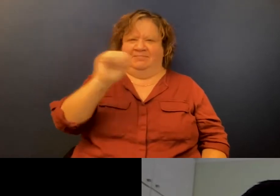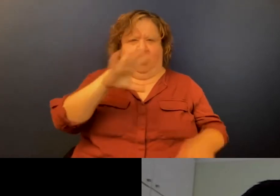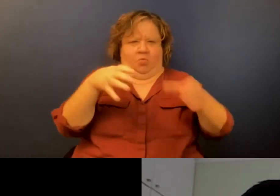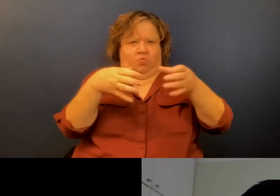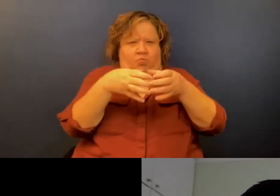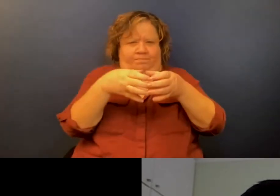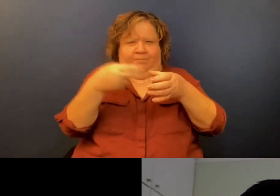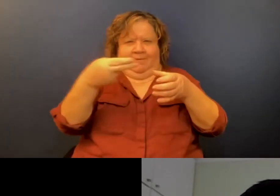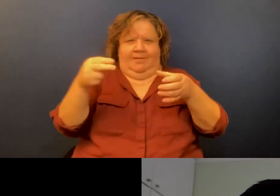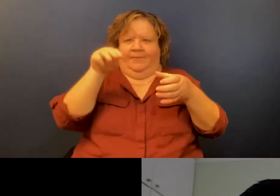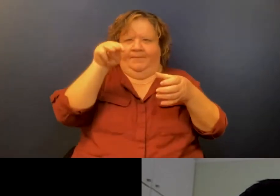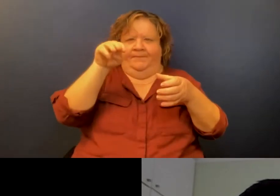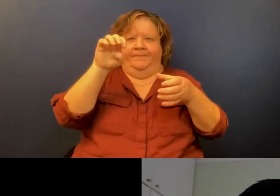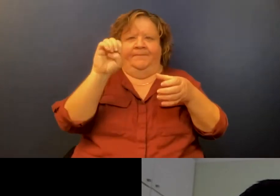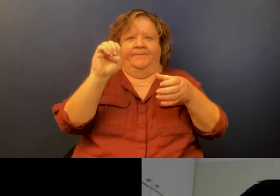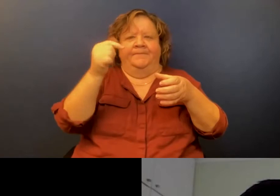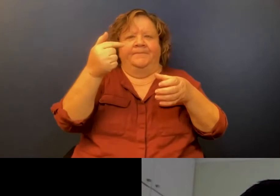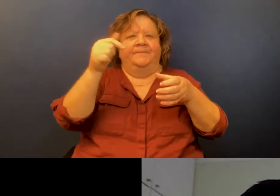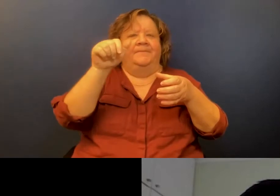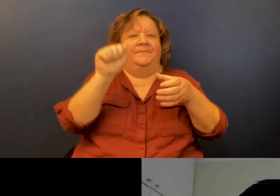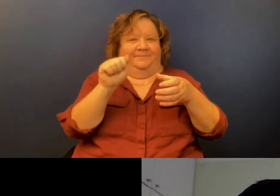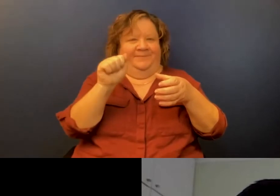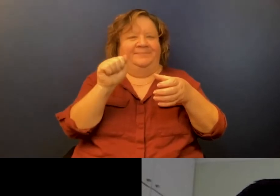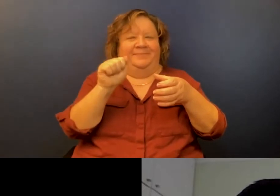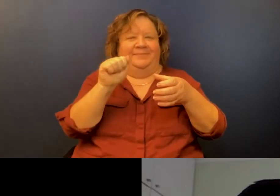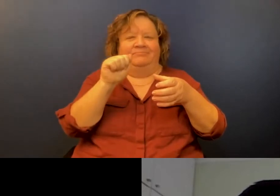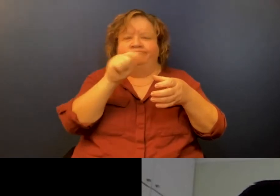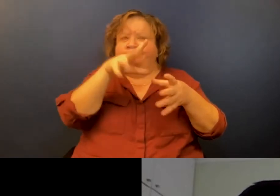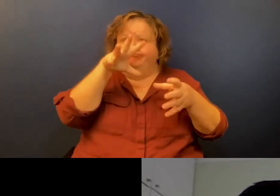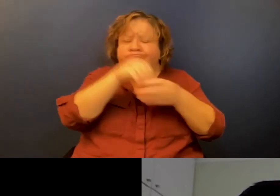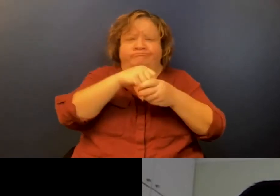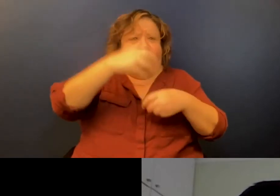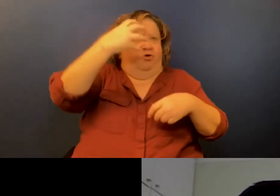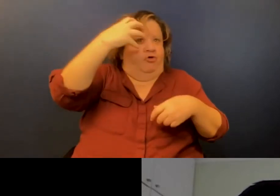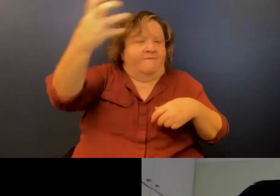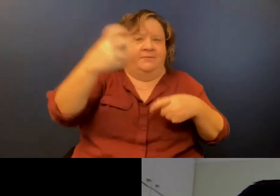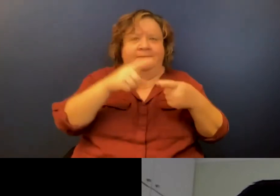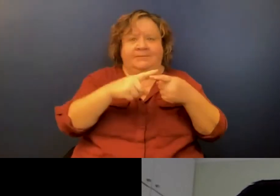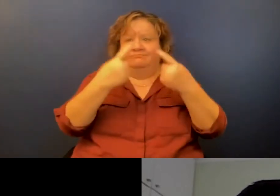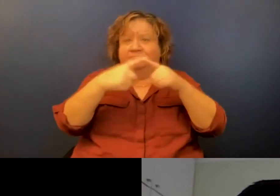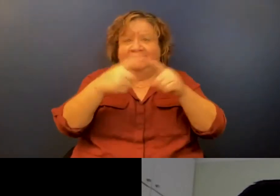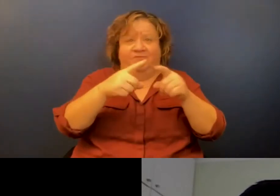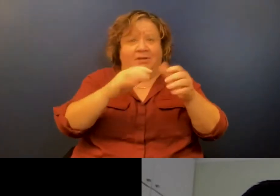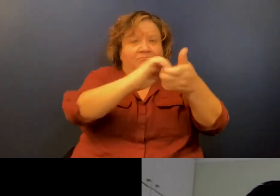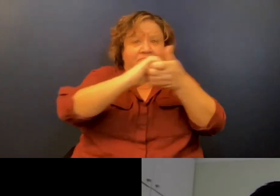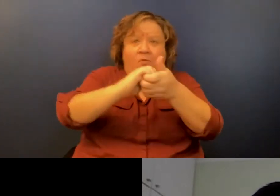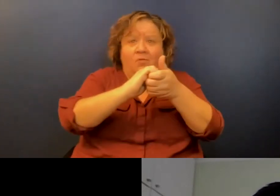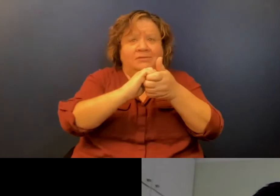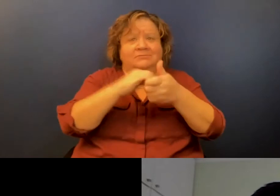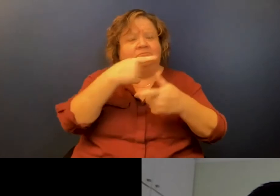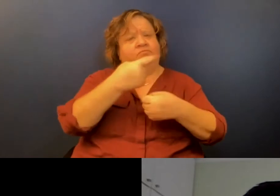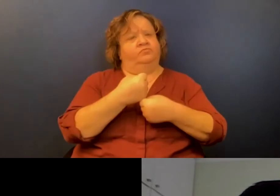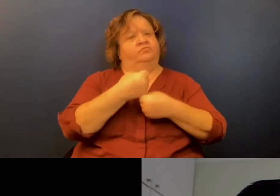making and in many, many fora representing young people,